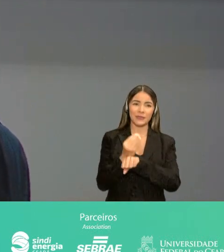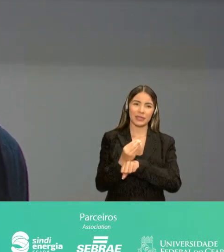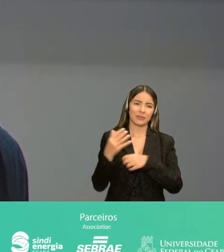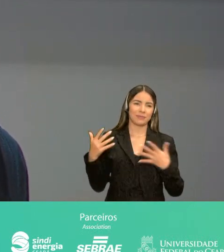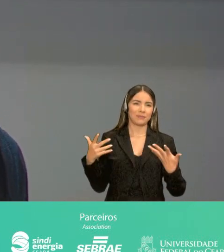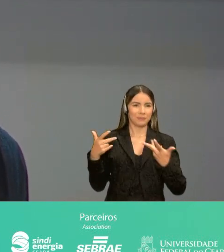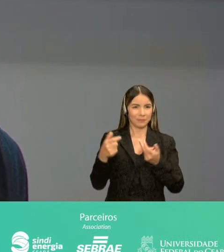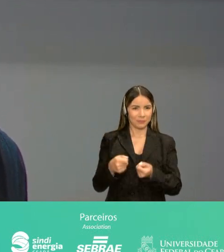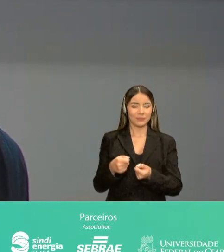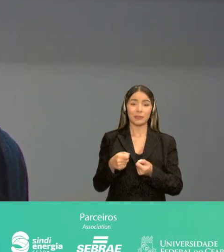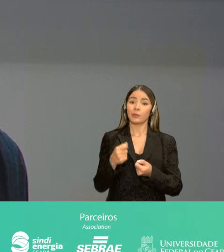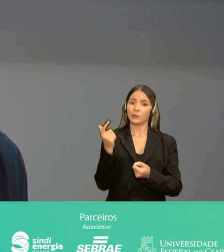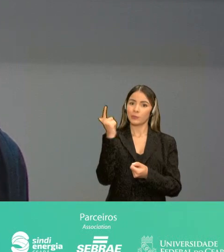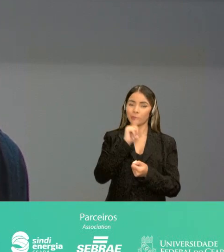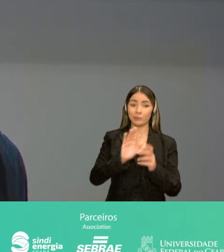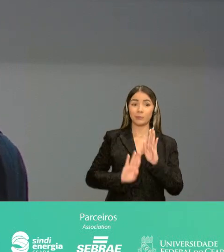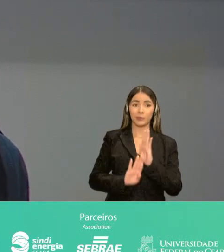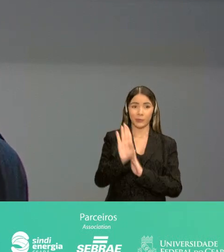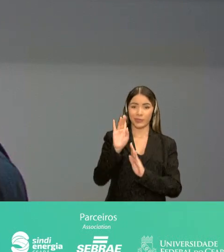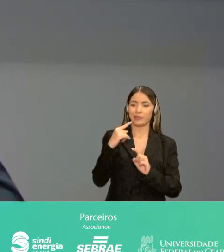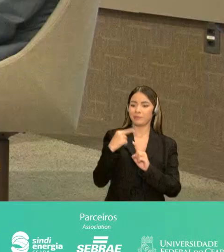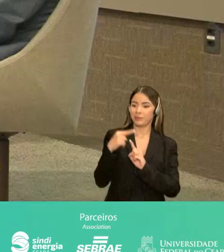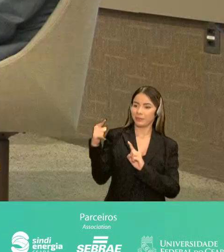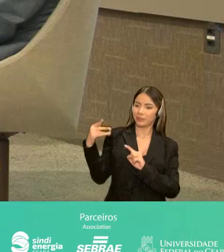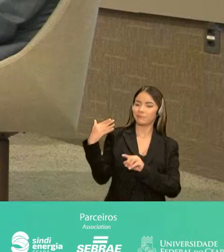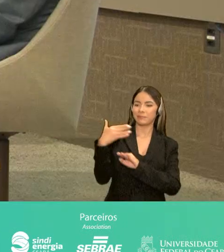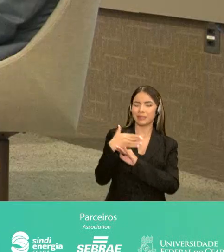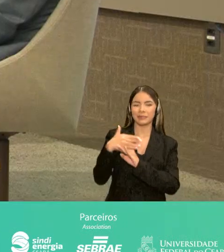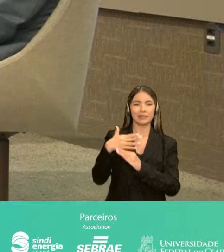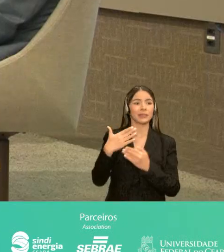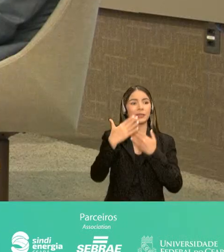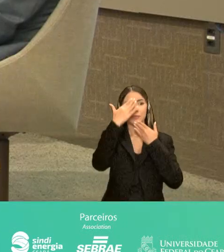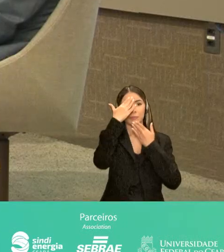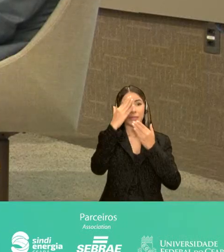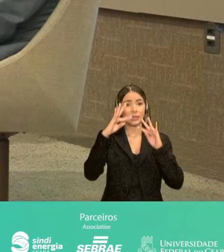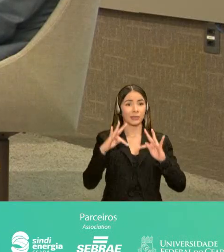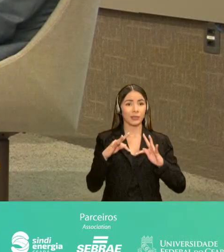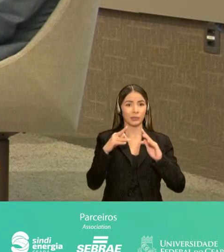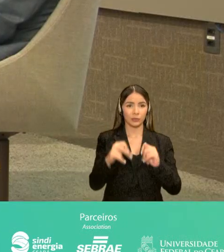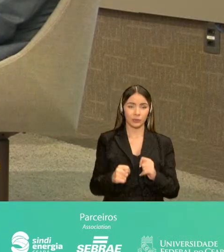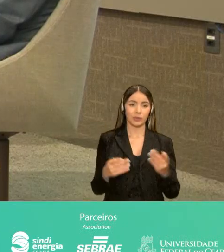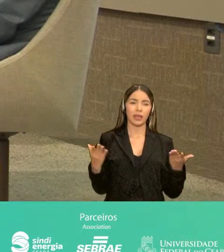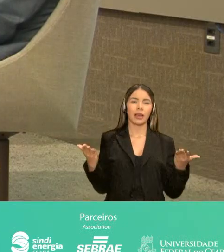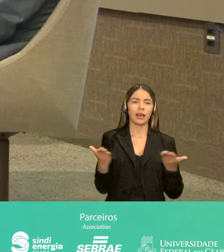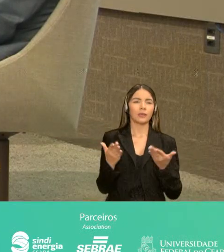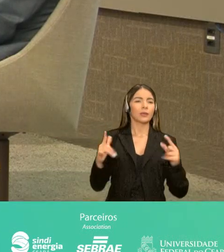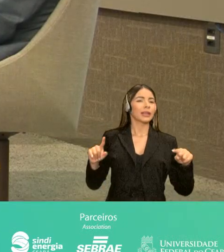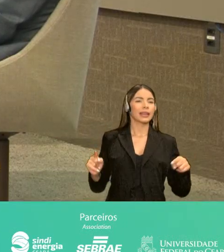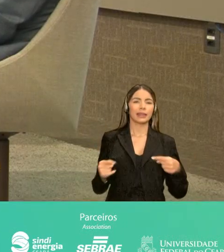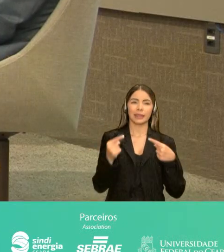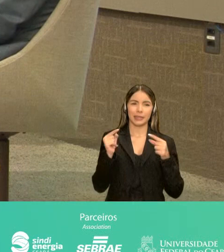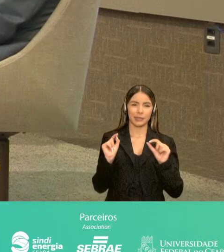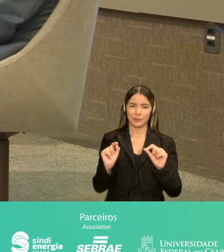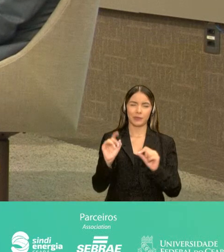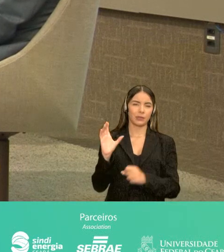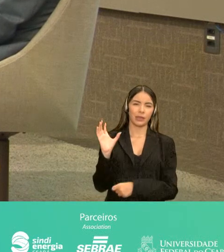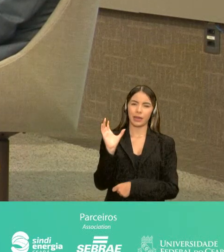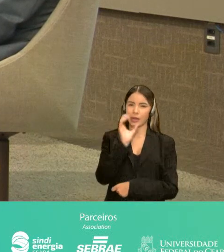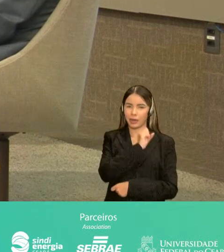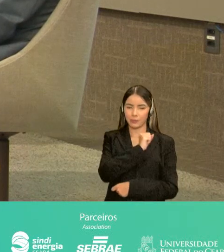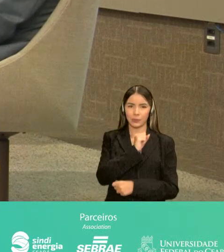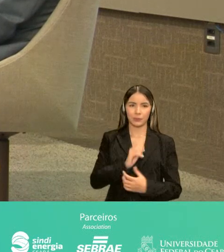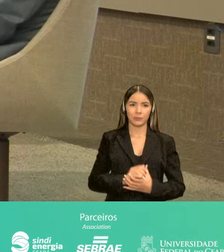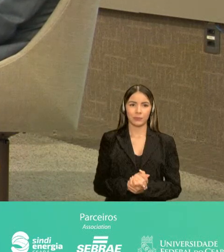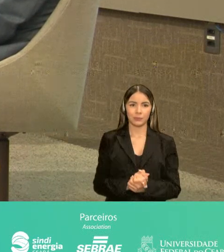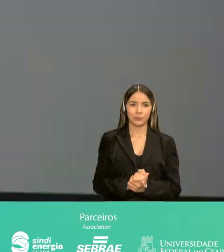you. esse sucesso Well, sem thank vocês. you. Muito obrigado. Thank you. Obrigada a todos. Eu queria I fazer would agora desafio pose a rapidinho, challenge to you